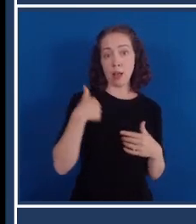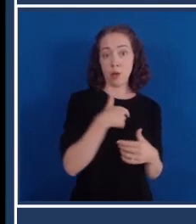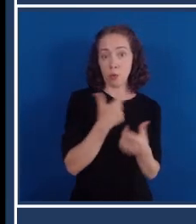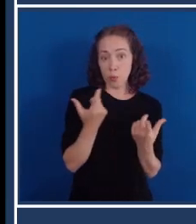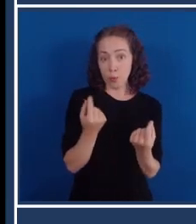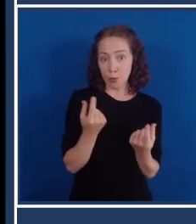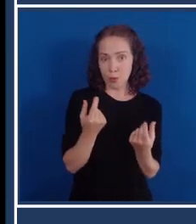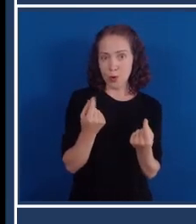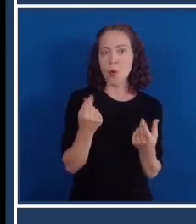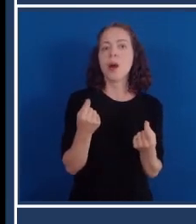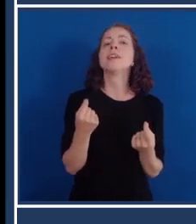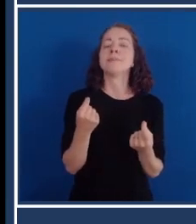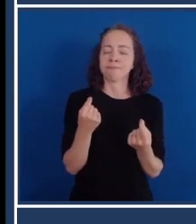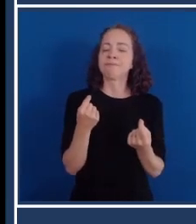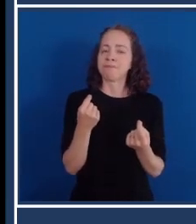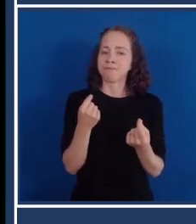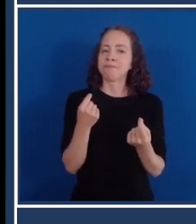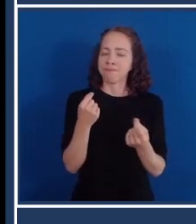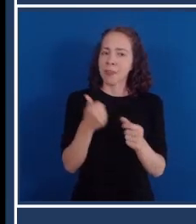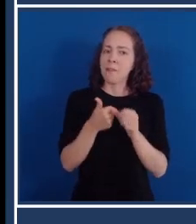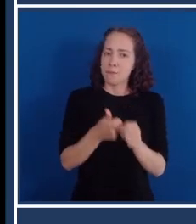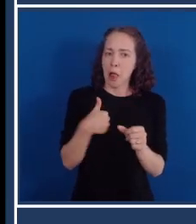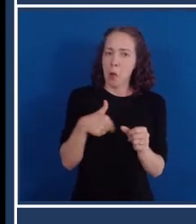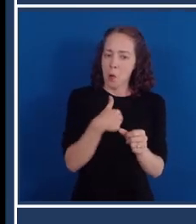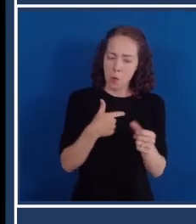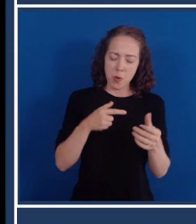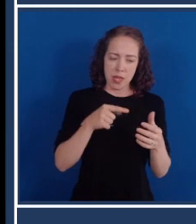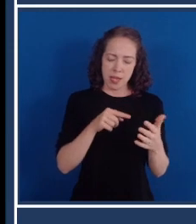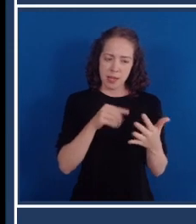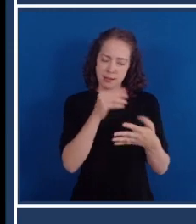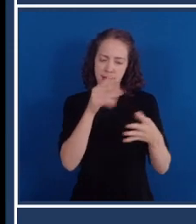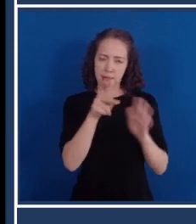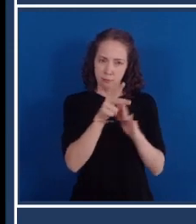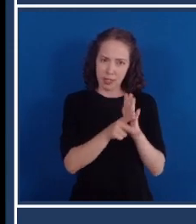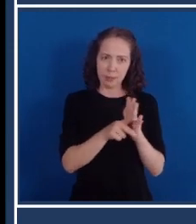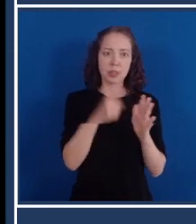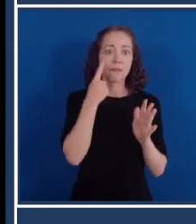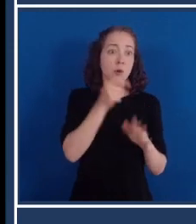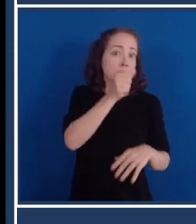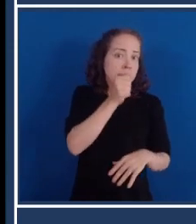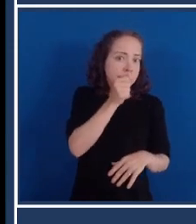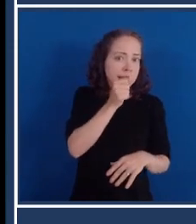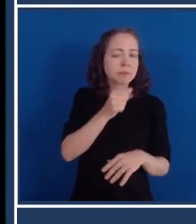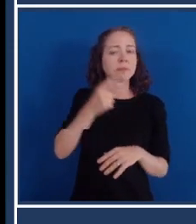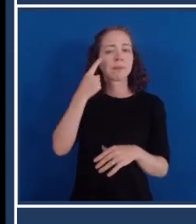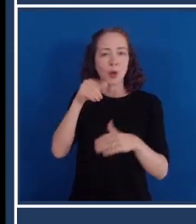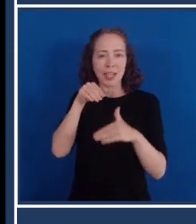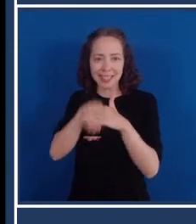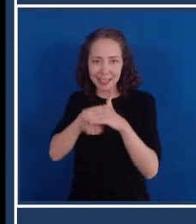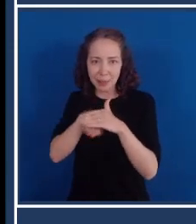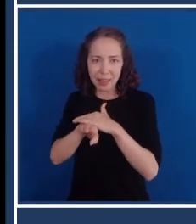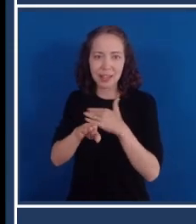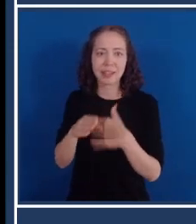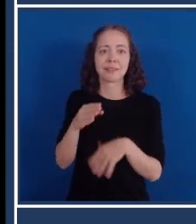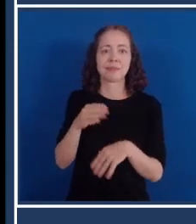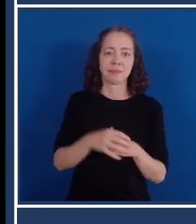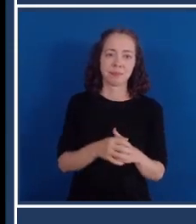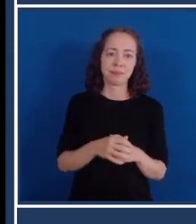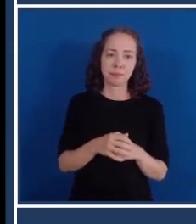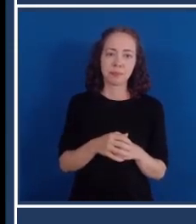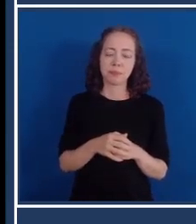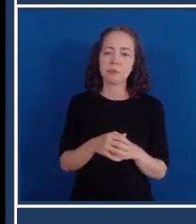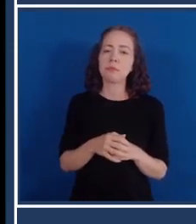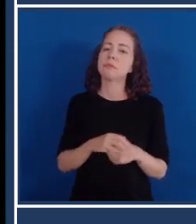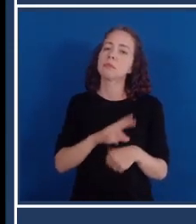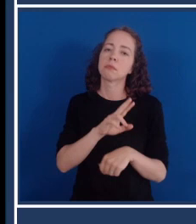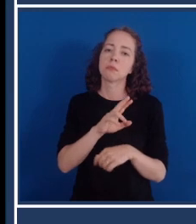for privacy, security, and of course, accessibility. So we always want to start with principles, but